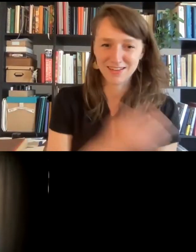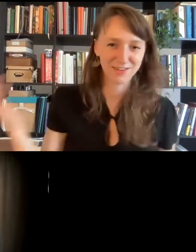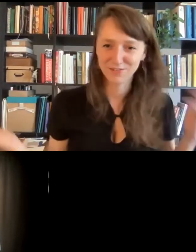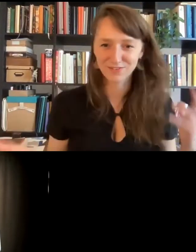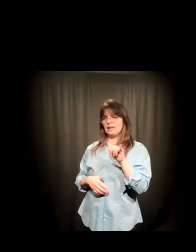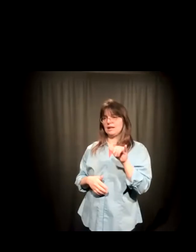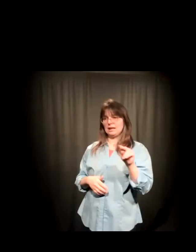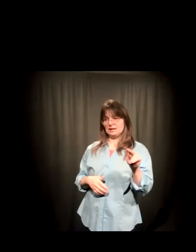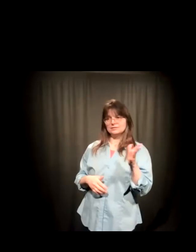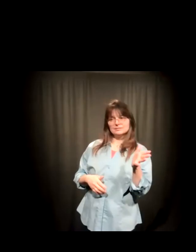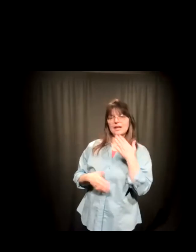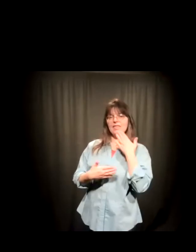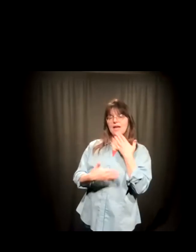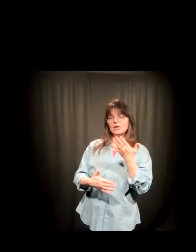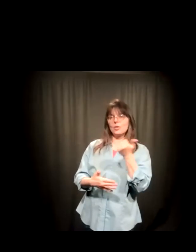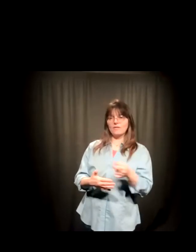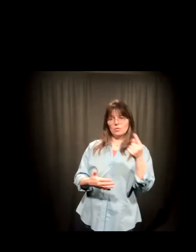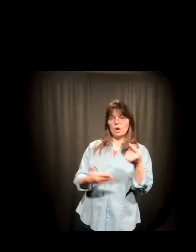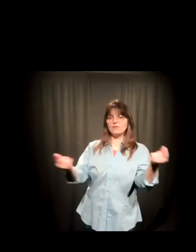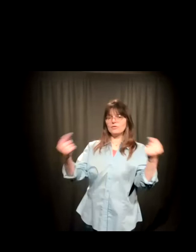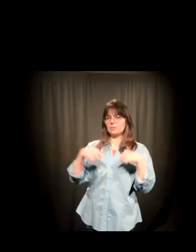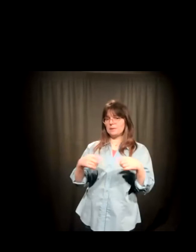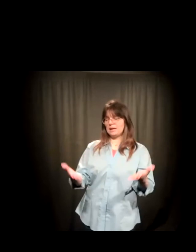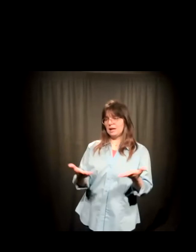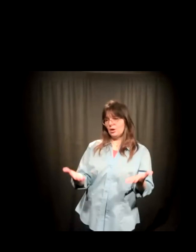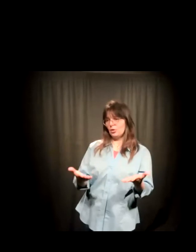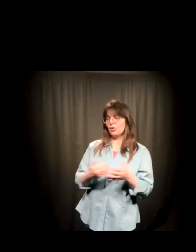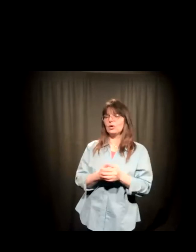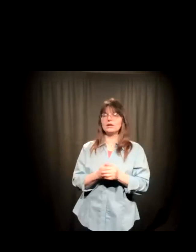And thank you everybody for being here.